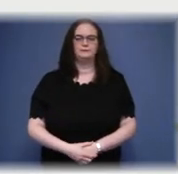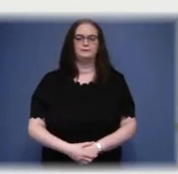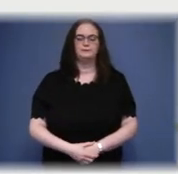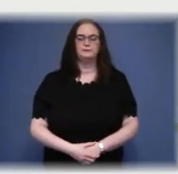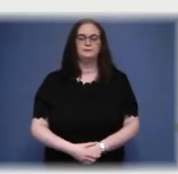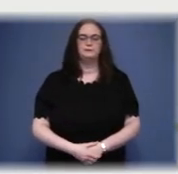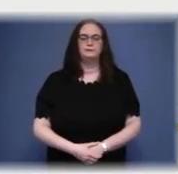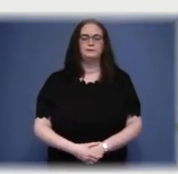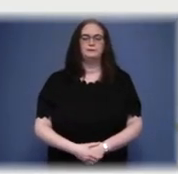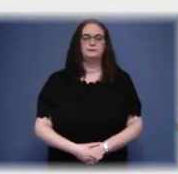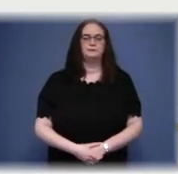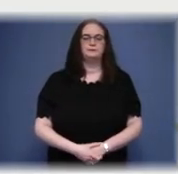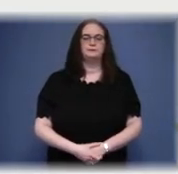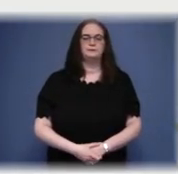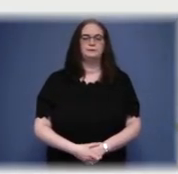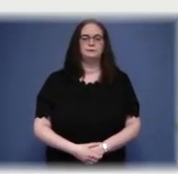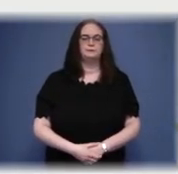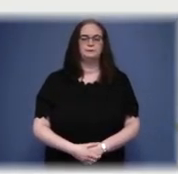please.